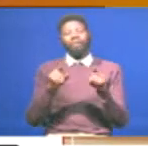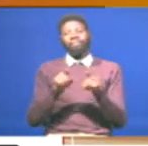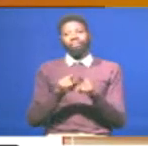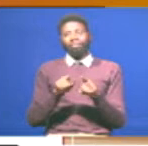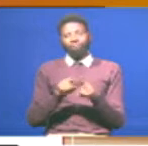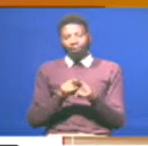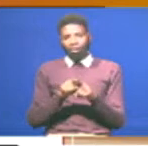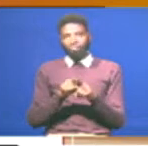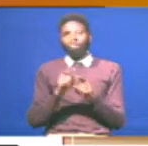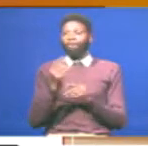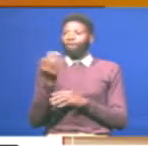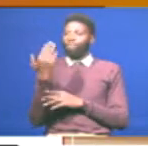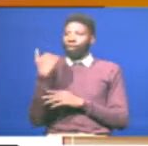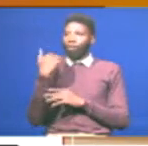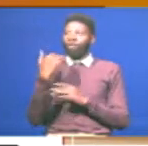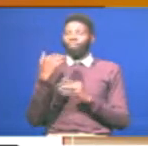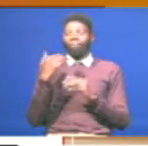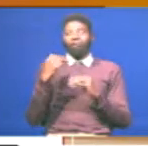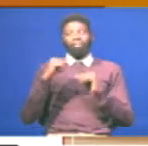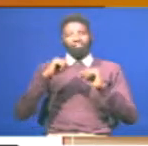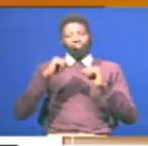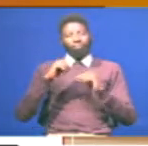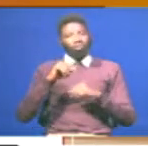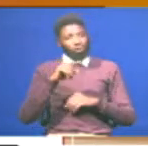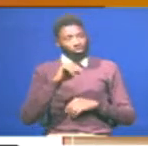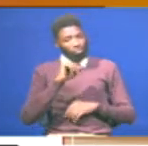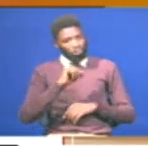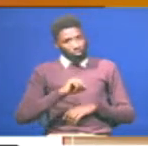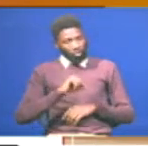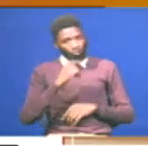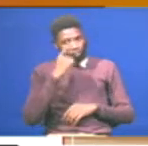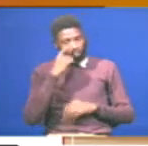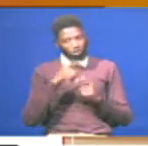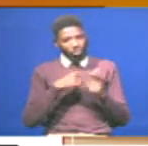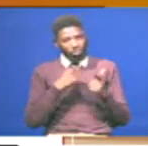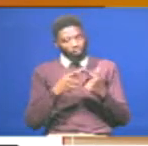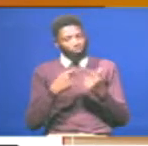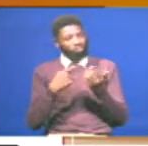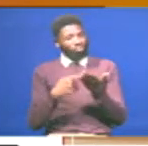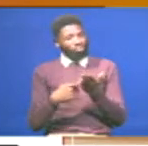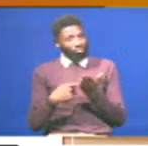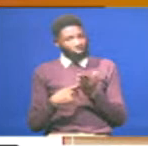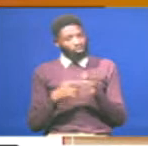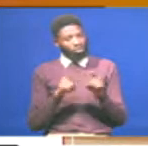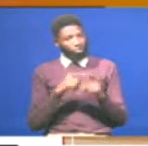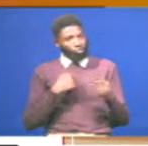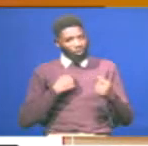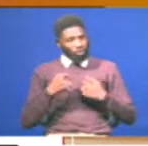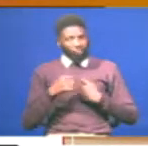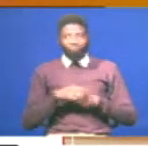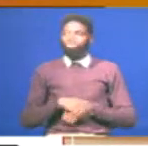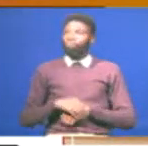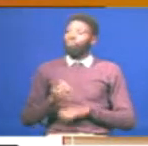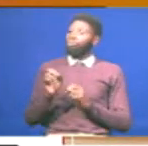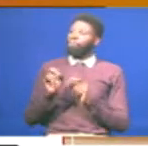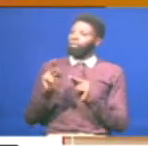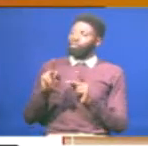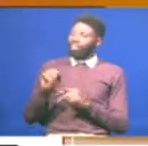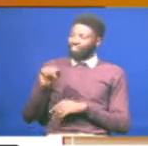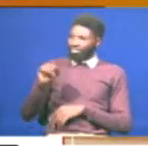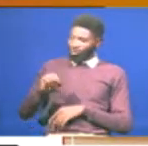senior advisor... Shall we do South Sudan and then we'll talk extensively about Rwanda? For South Sudan, my greatest